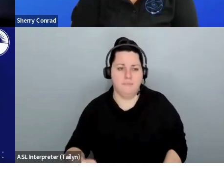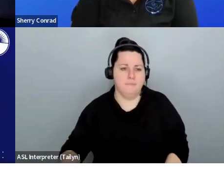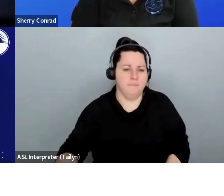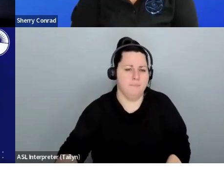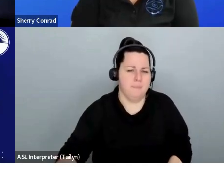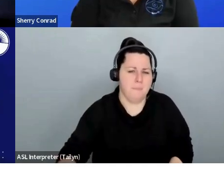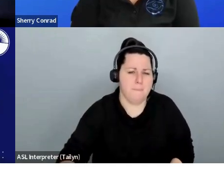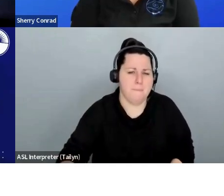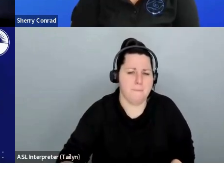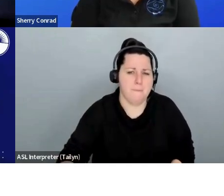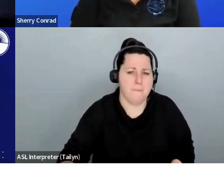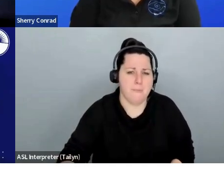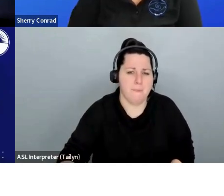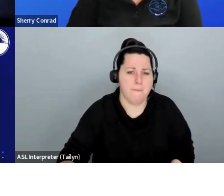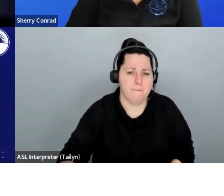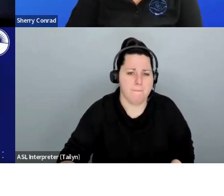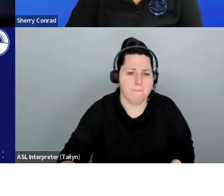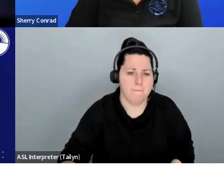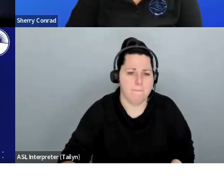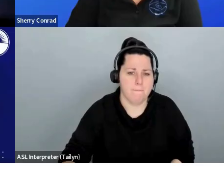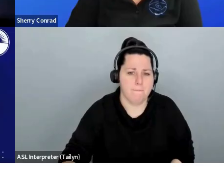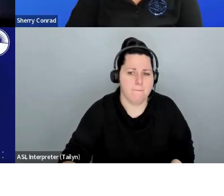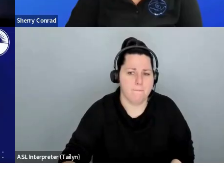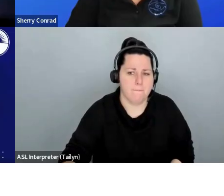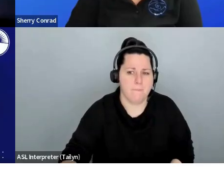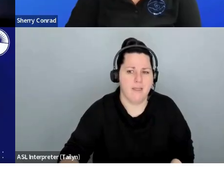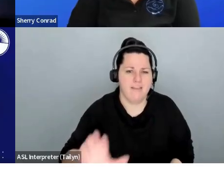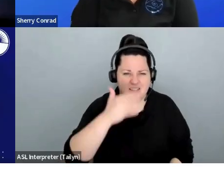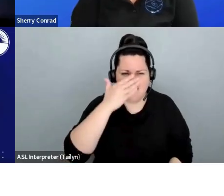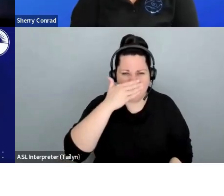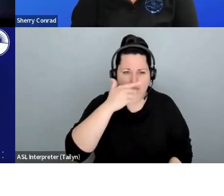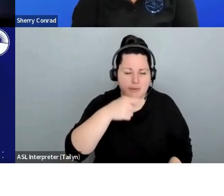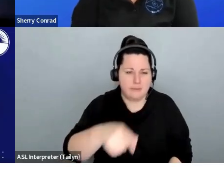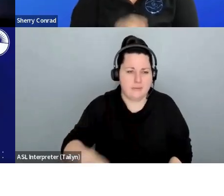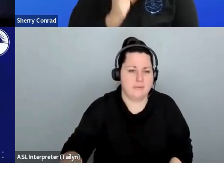Here's the front of it. And